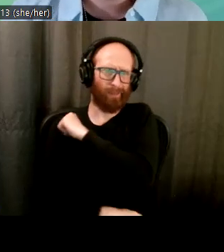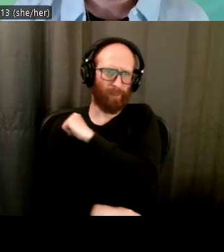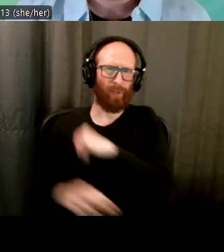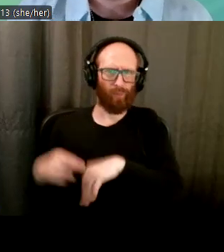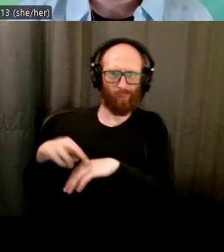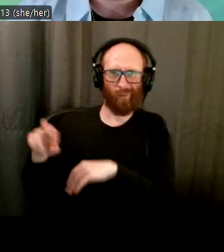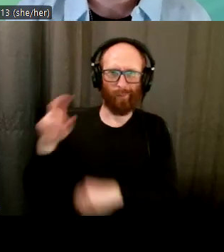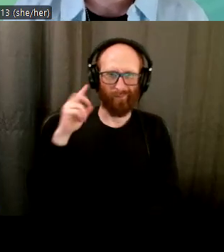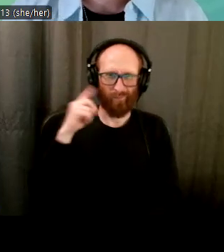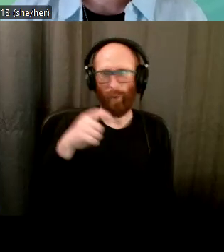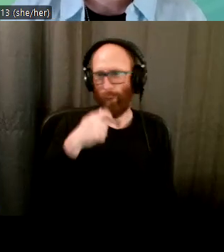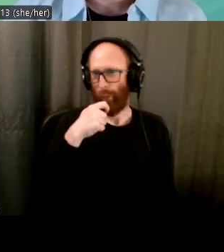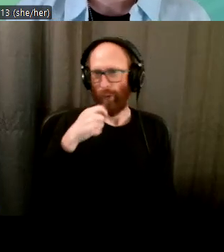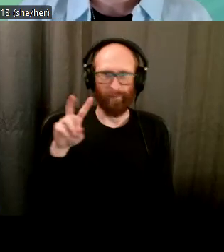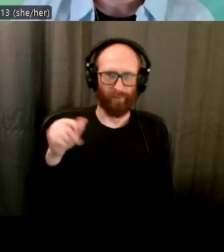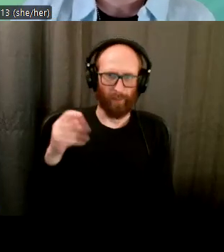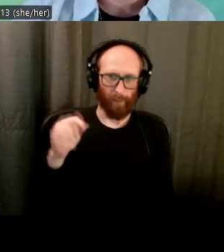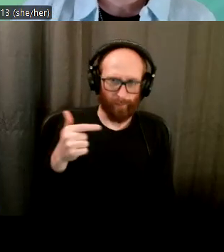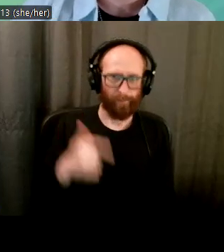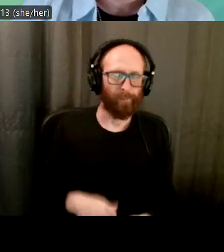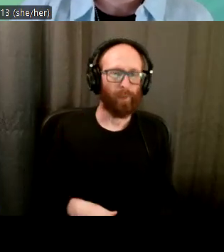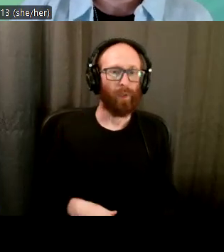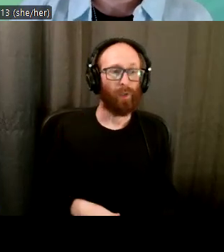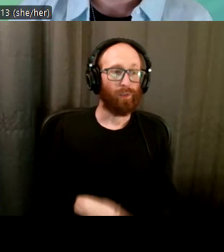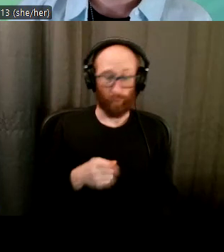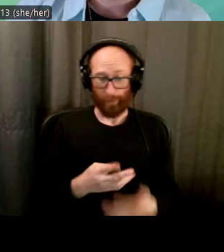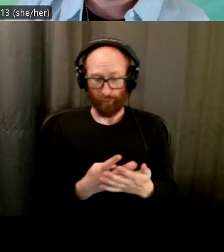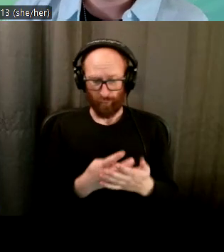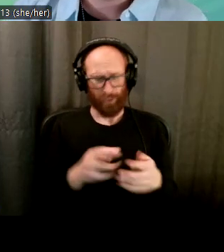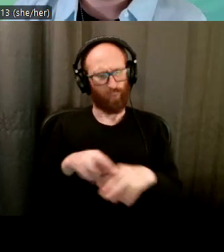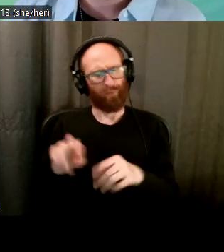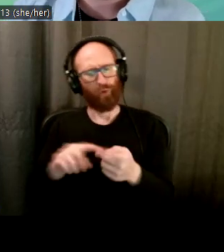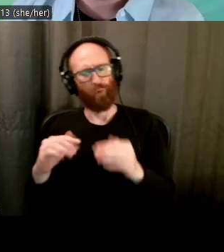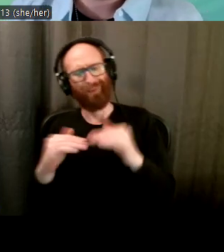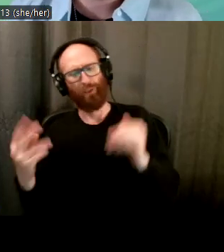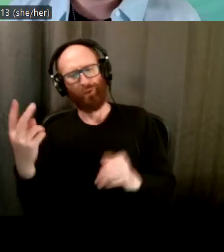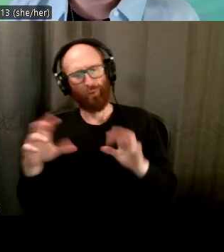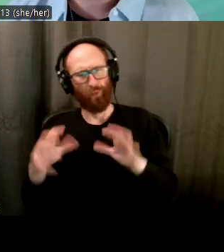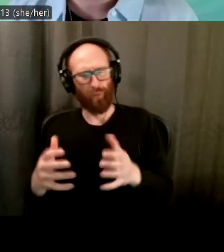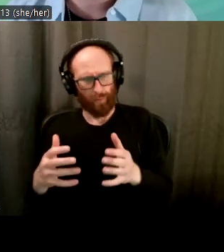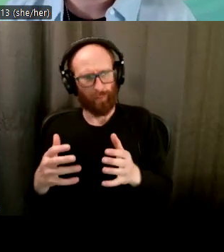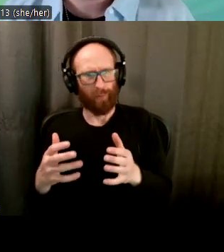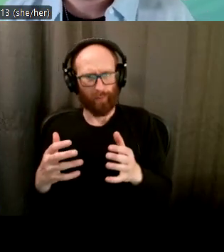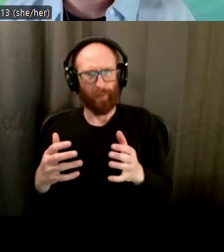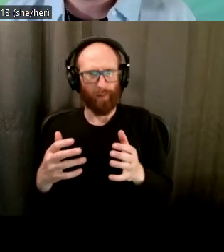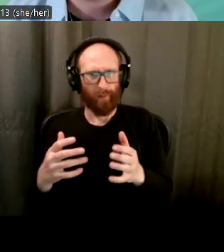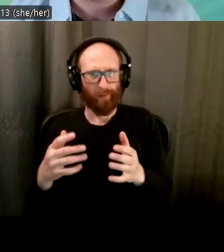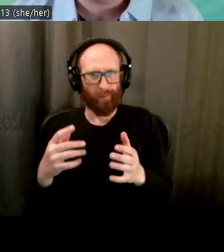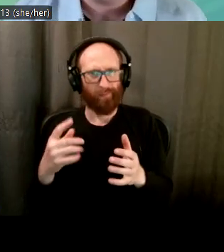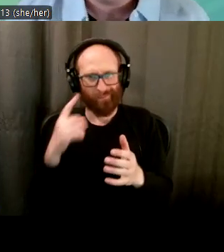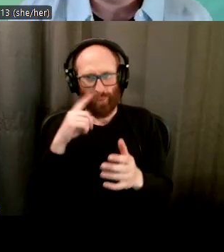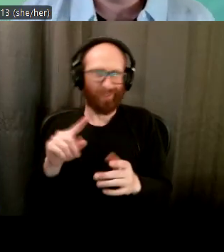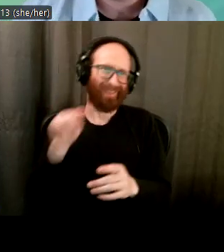he was screened and referred to our Tier 2 group intervention for Teen Intervene for substance